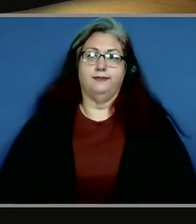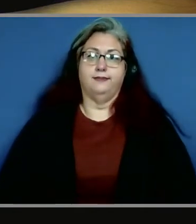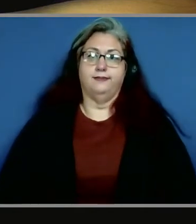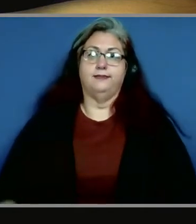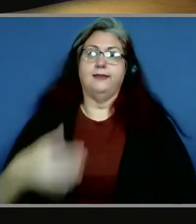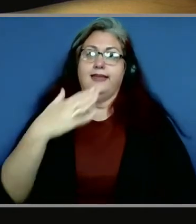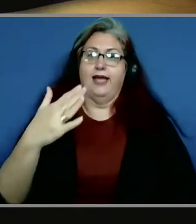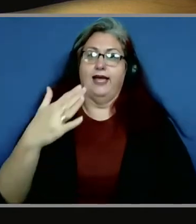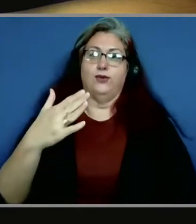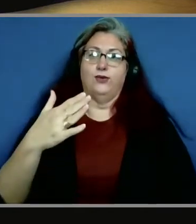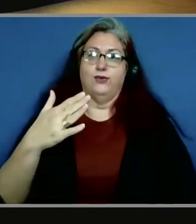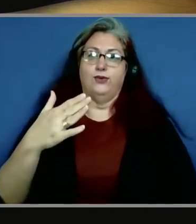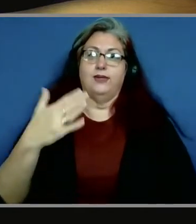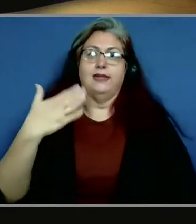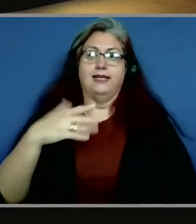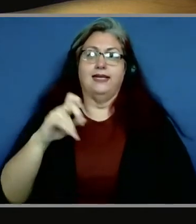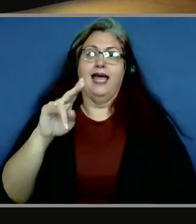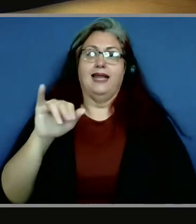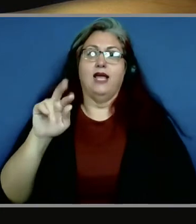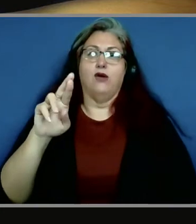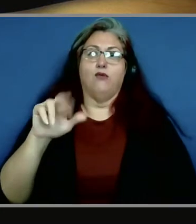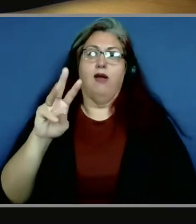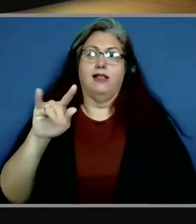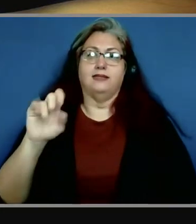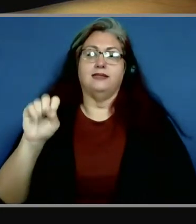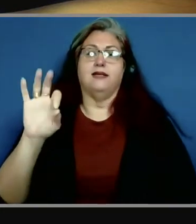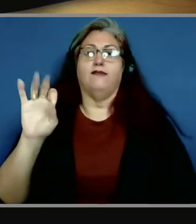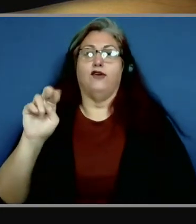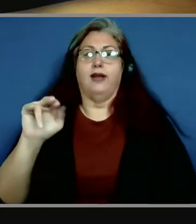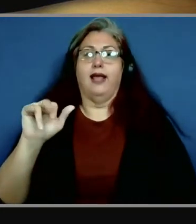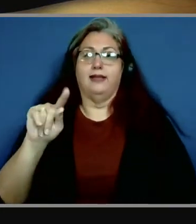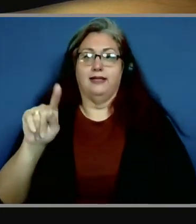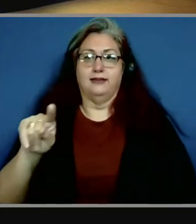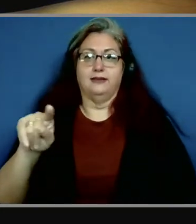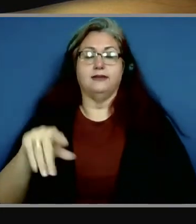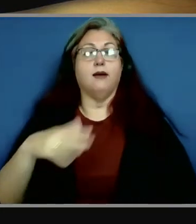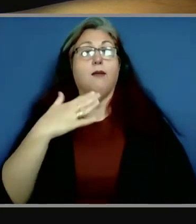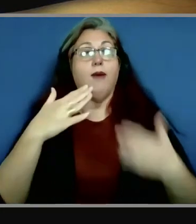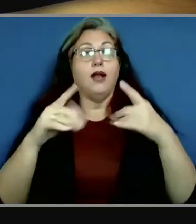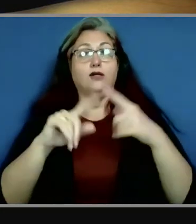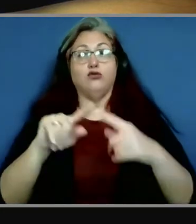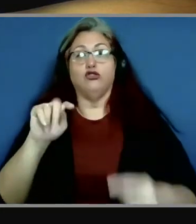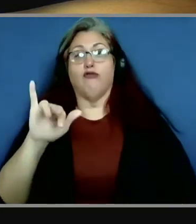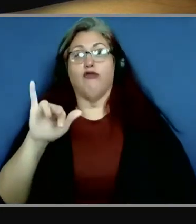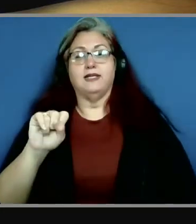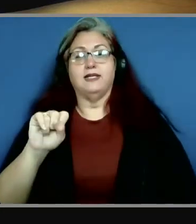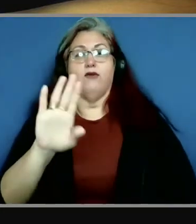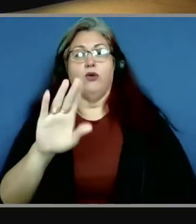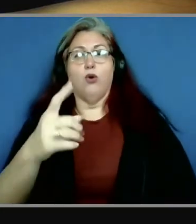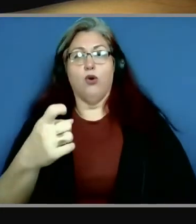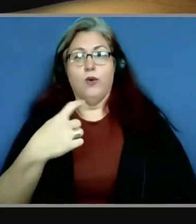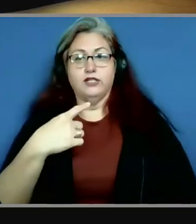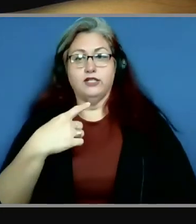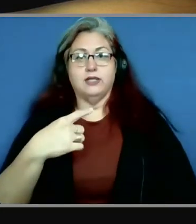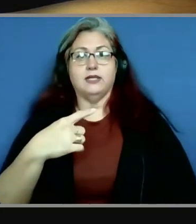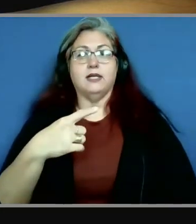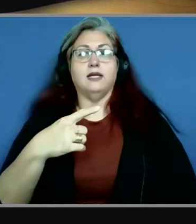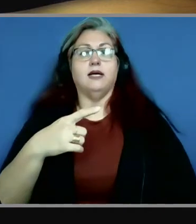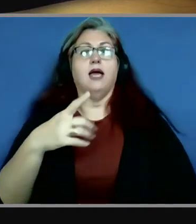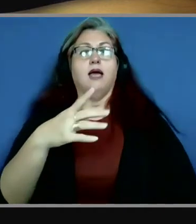Mahalo, Ellen. This is Keani Rollins Fernandez. Mahalo, Travis, for your question and your